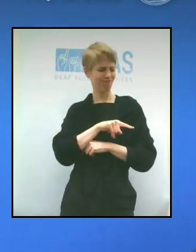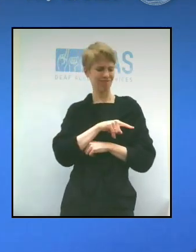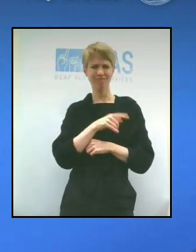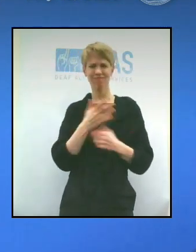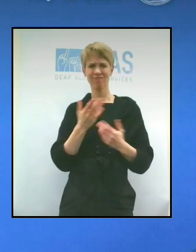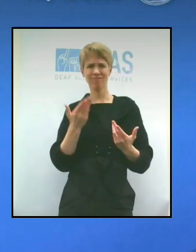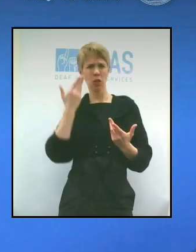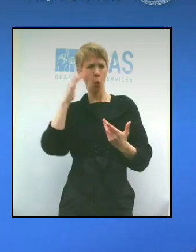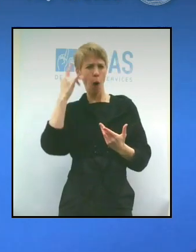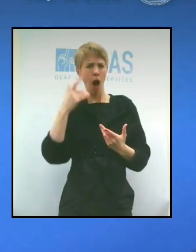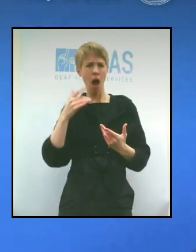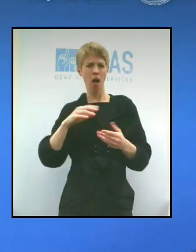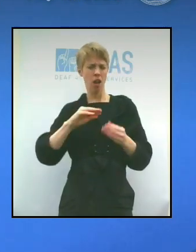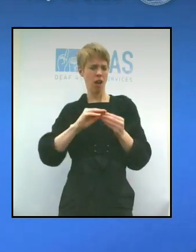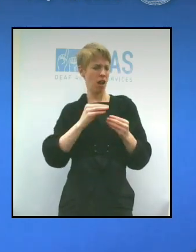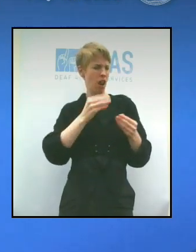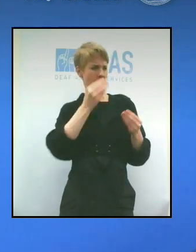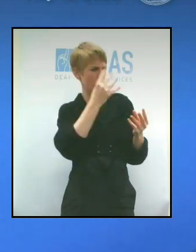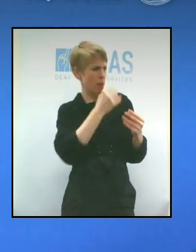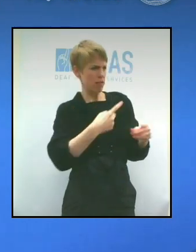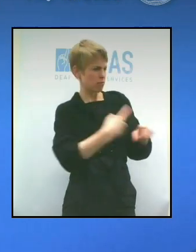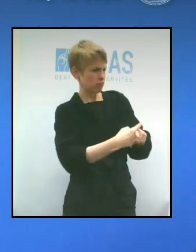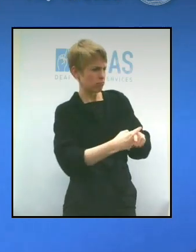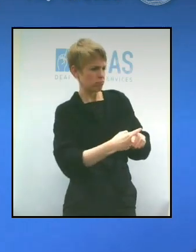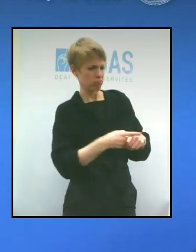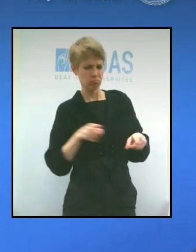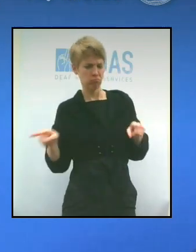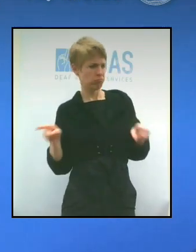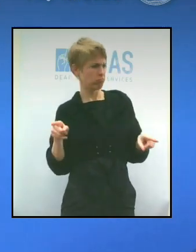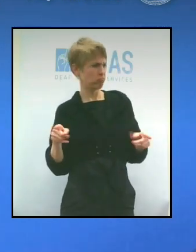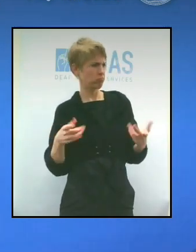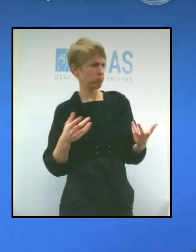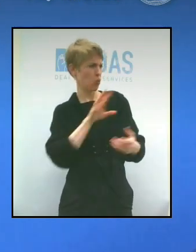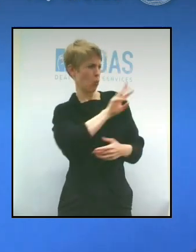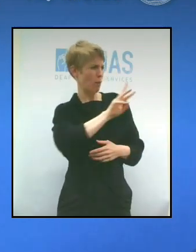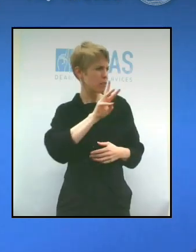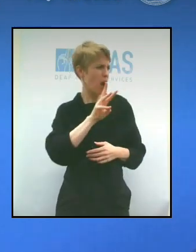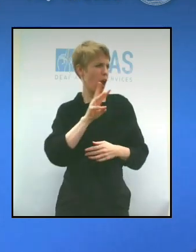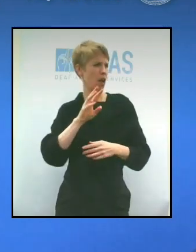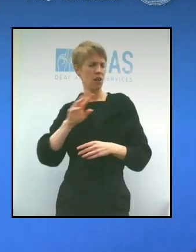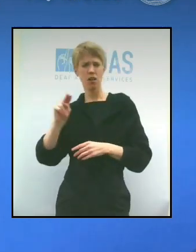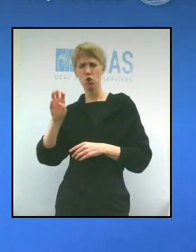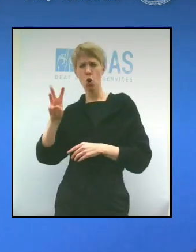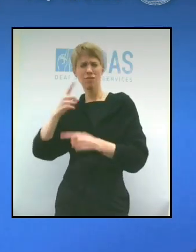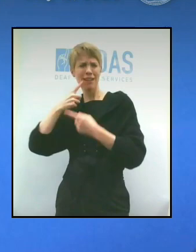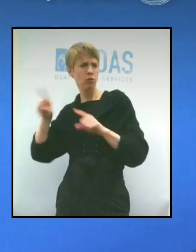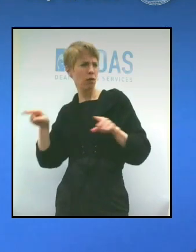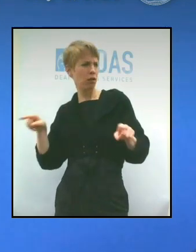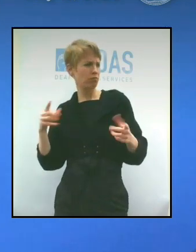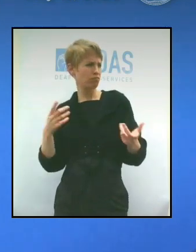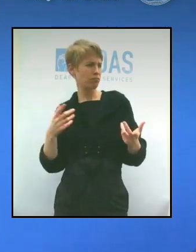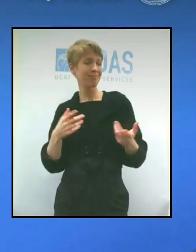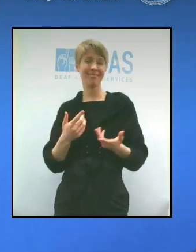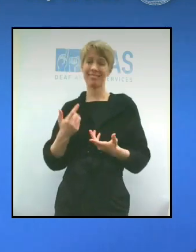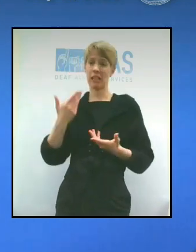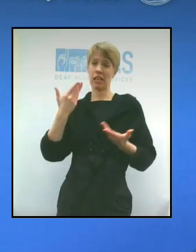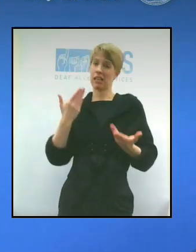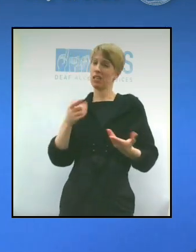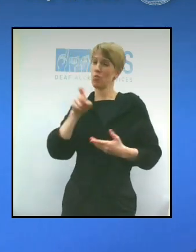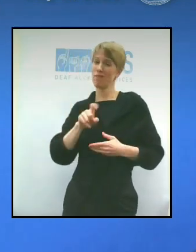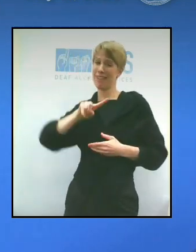to Erie County at a different time and they're being reported on their website. I just don't know. Possibly. I mean, you'd have to ask New York State that